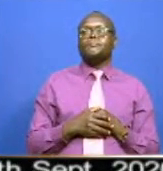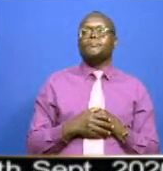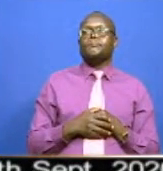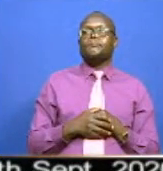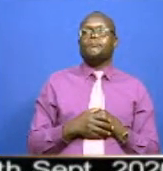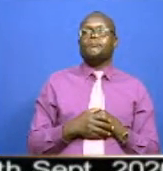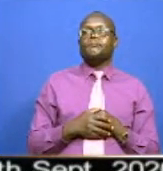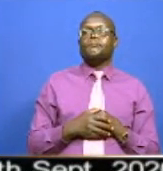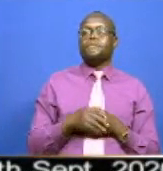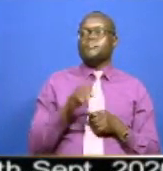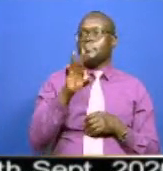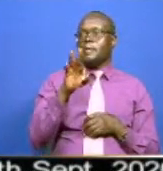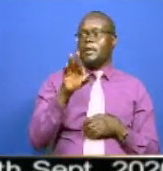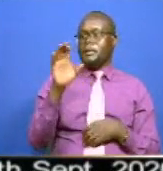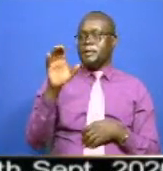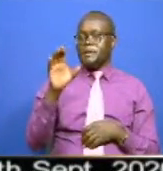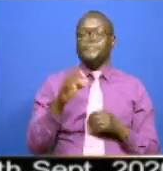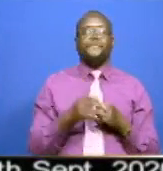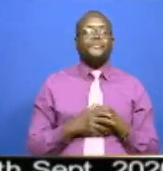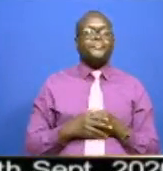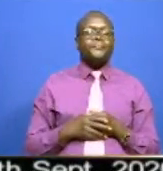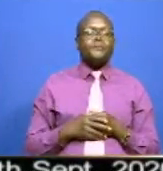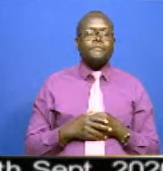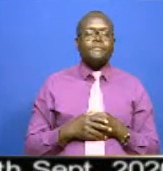Substanding Order 3C.